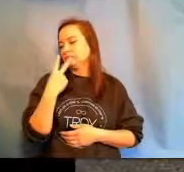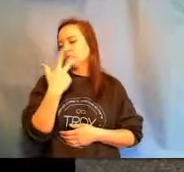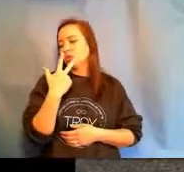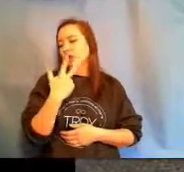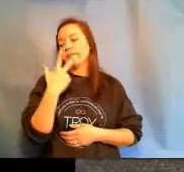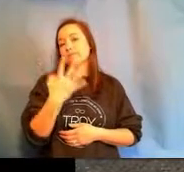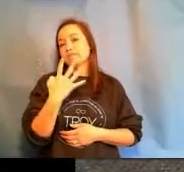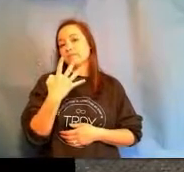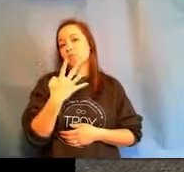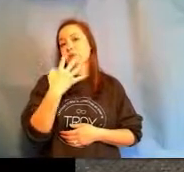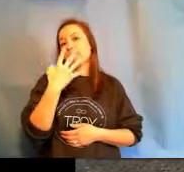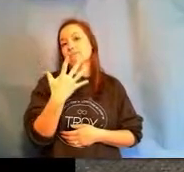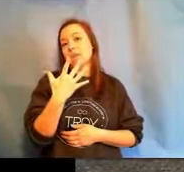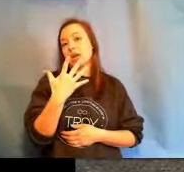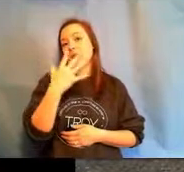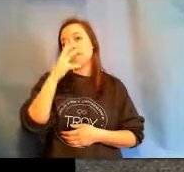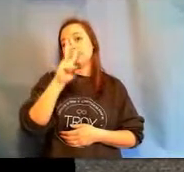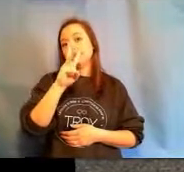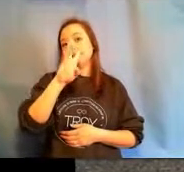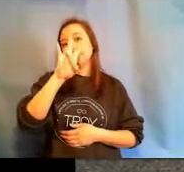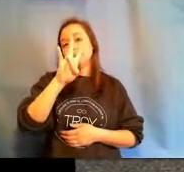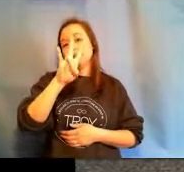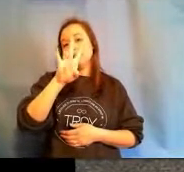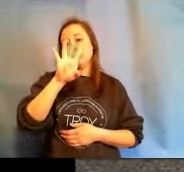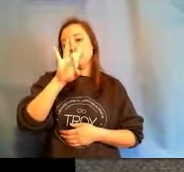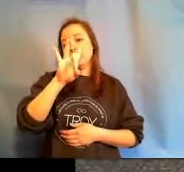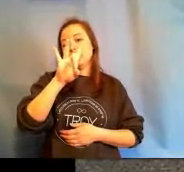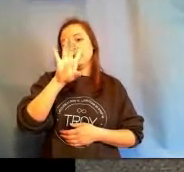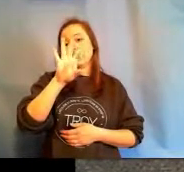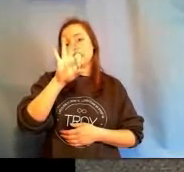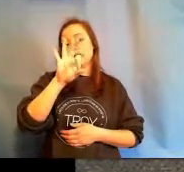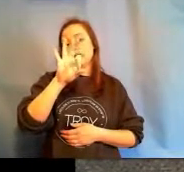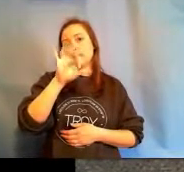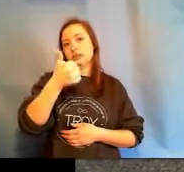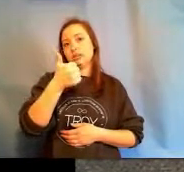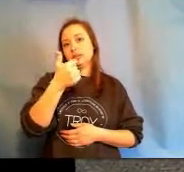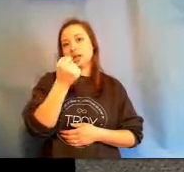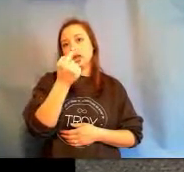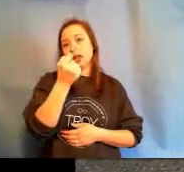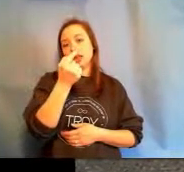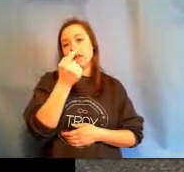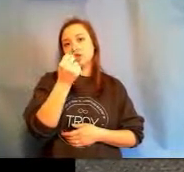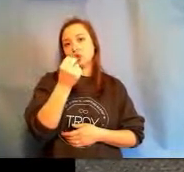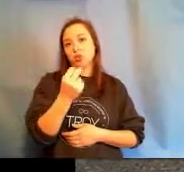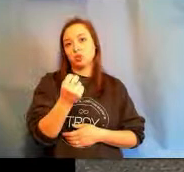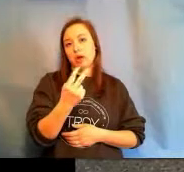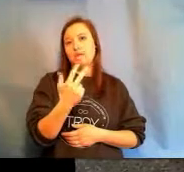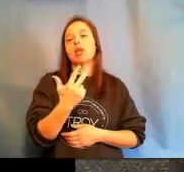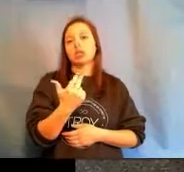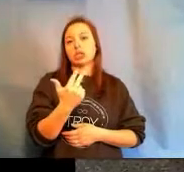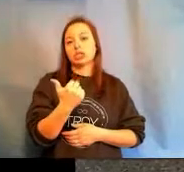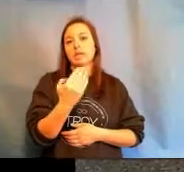2, 3, 4, 5, 6, 7, 8, 9, 10, 11,